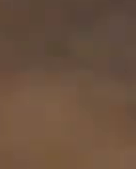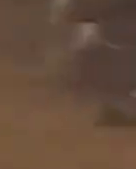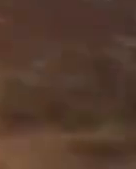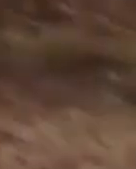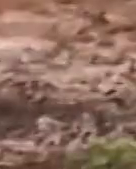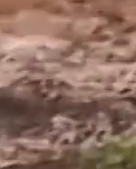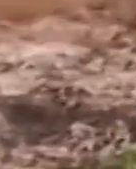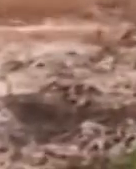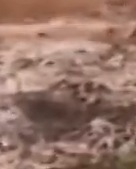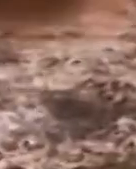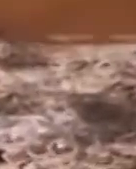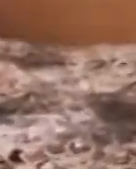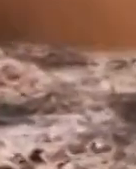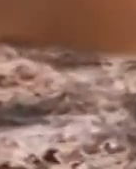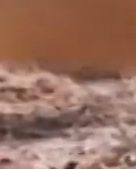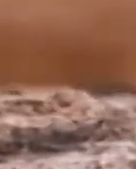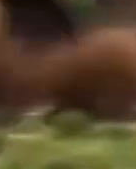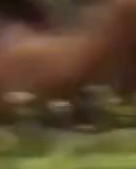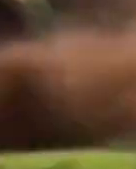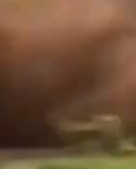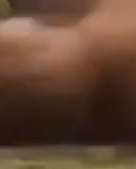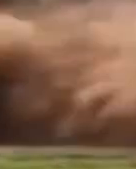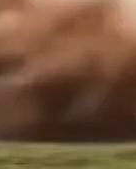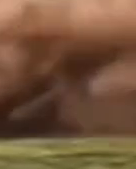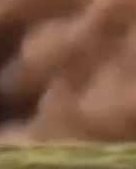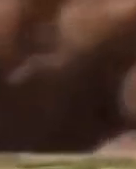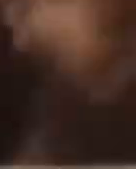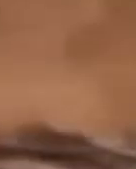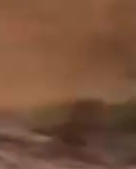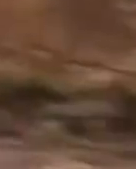drama and excitement as man and machine do battle.